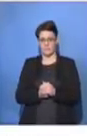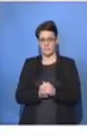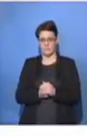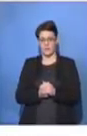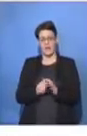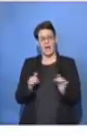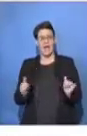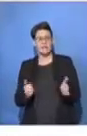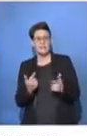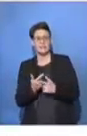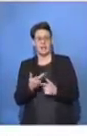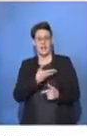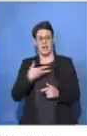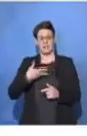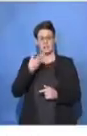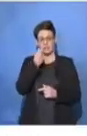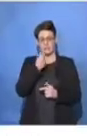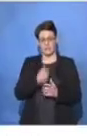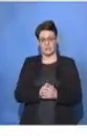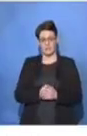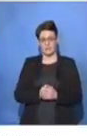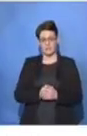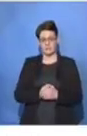Excellencies, ladies and gentlemen,